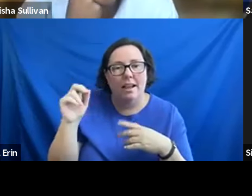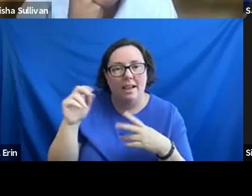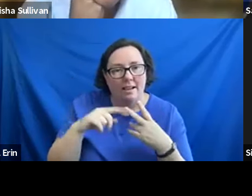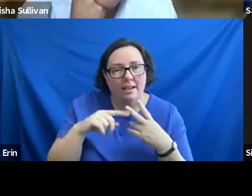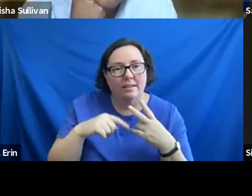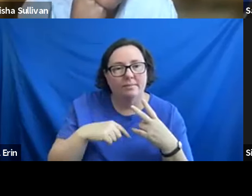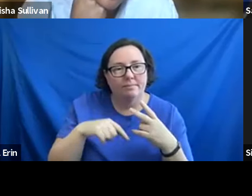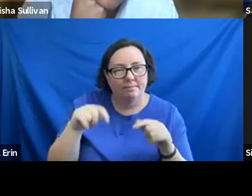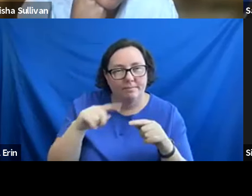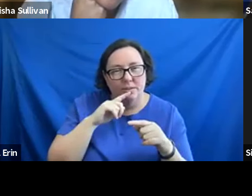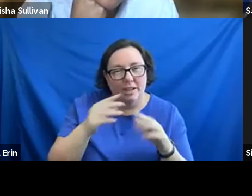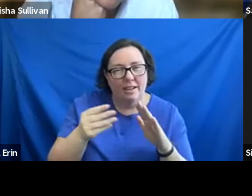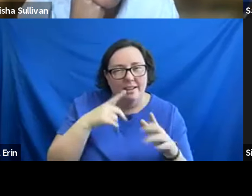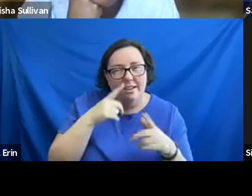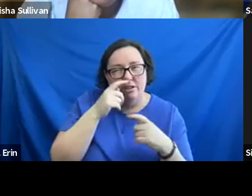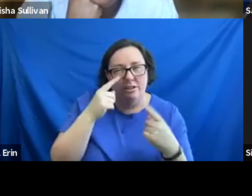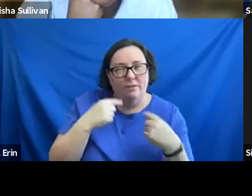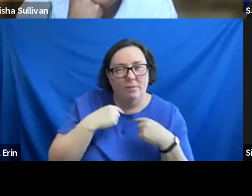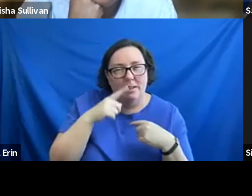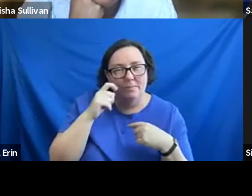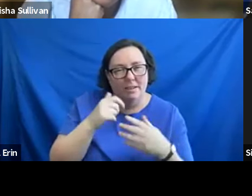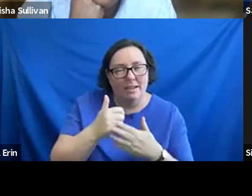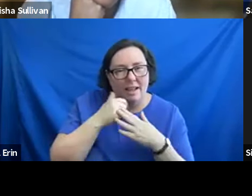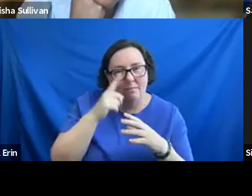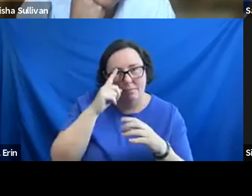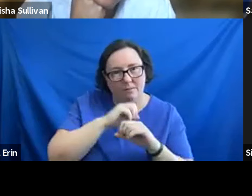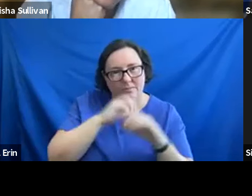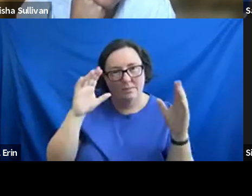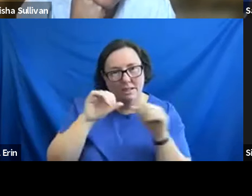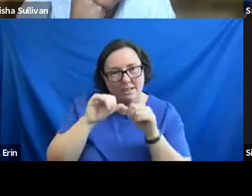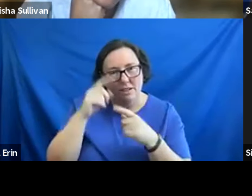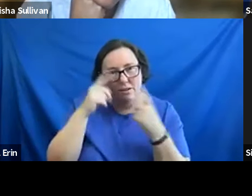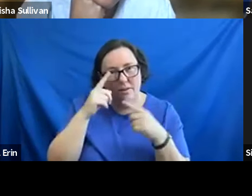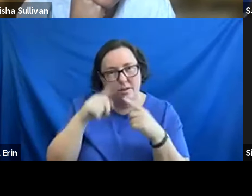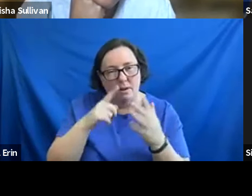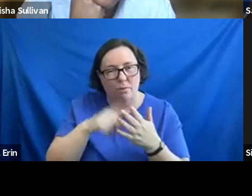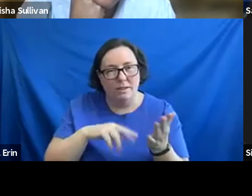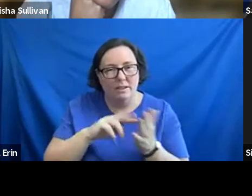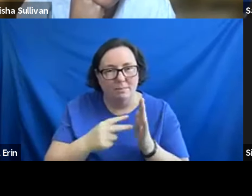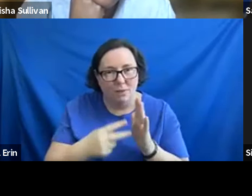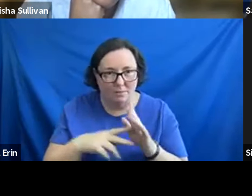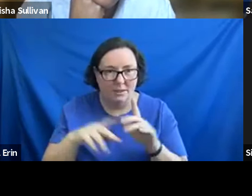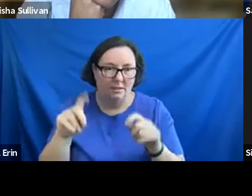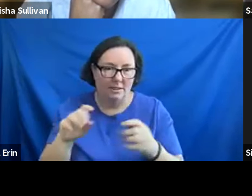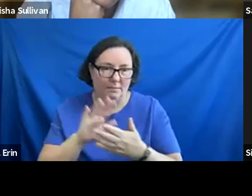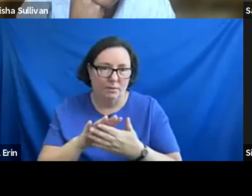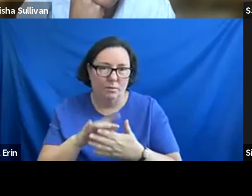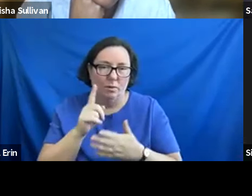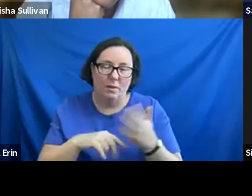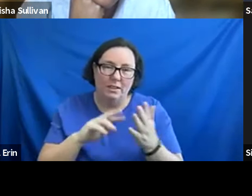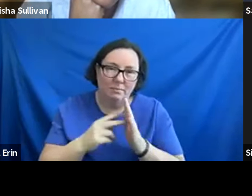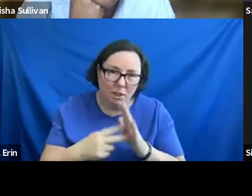really insightful to me because it really is helping me continue the question of what is the purpose of an exam school? What is the purpose of having a